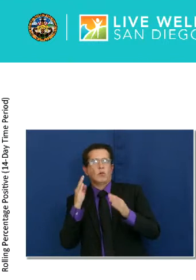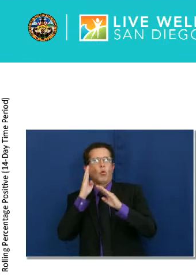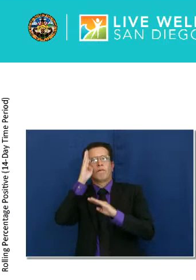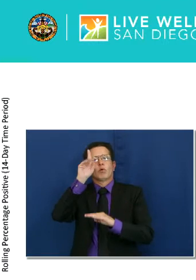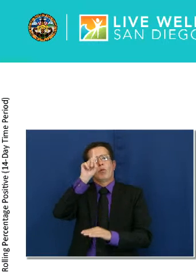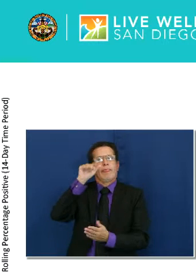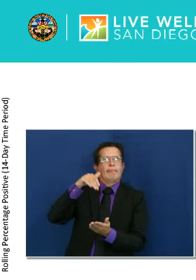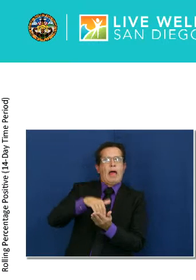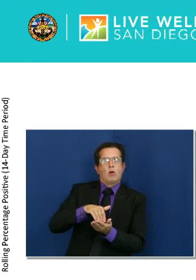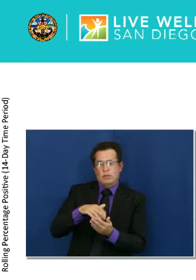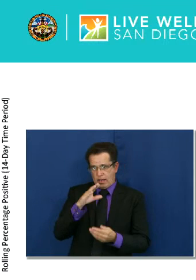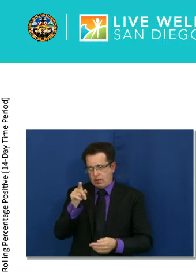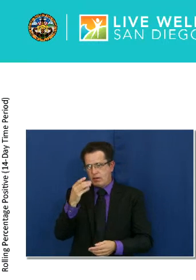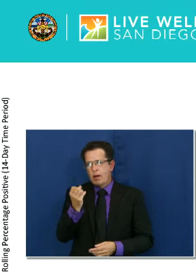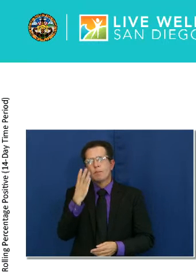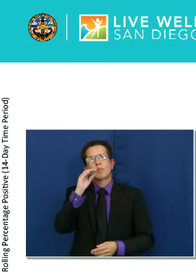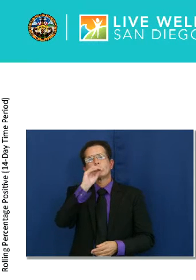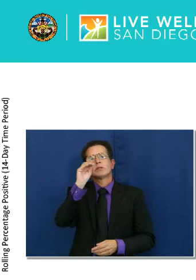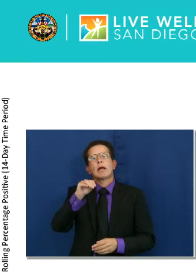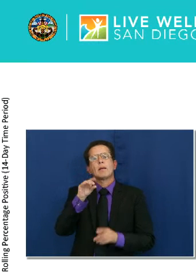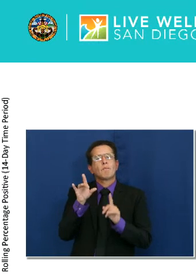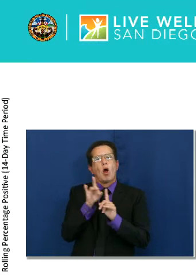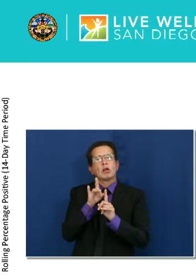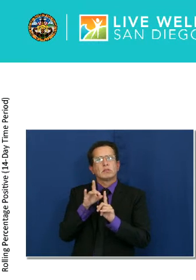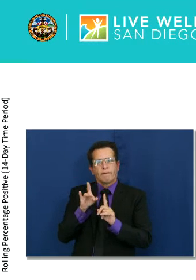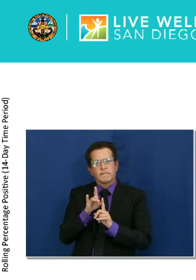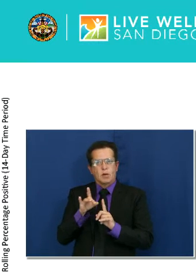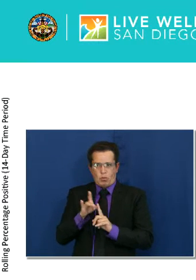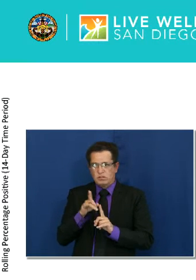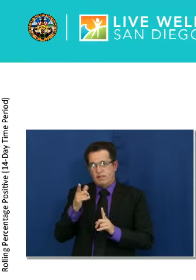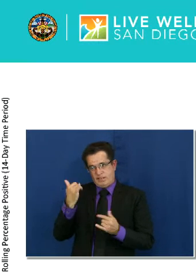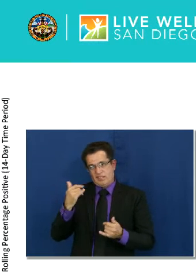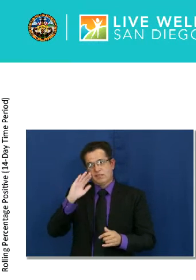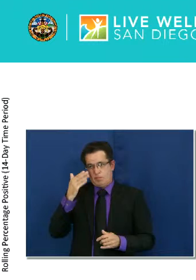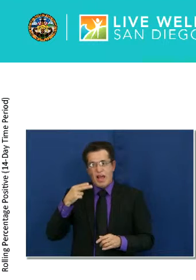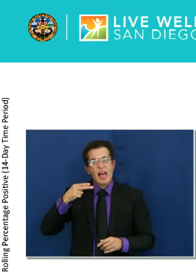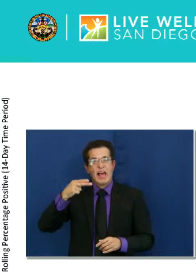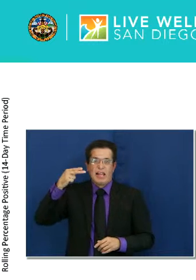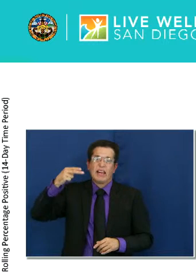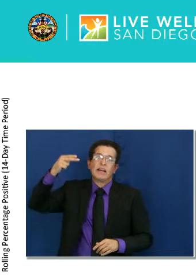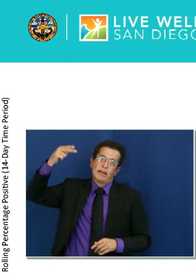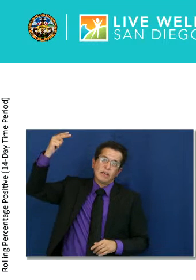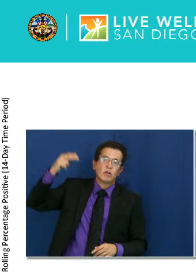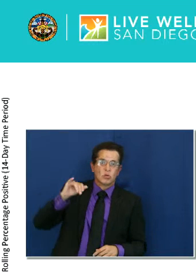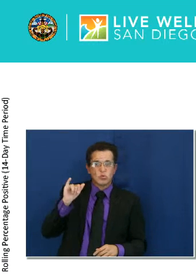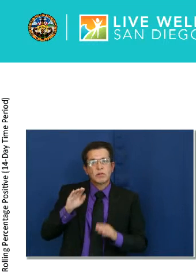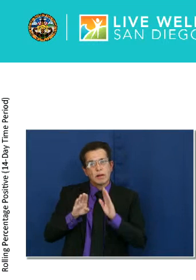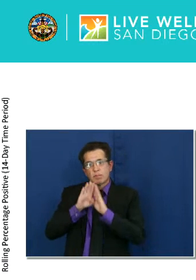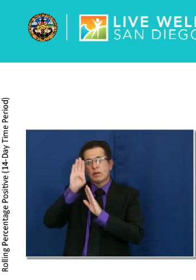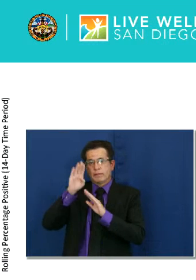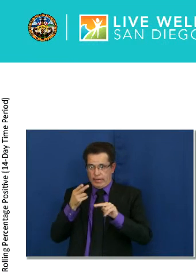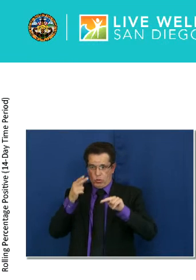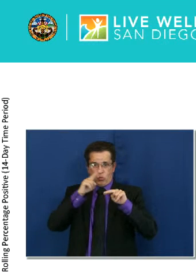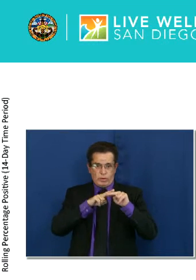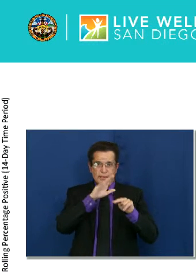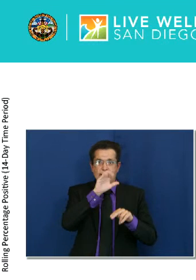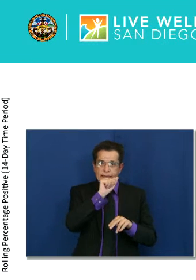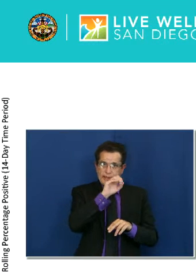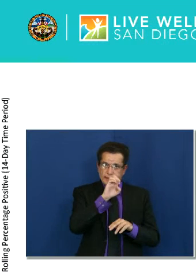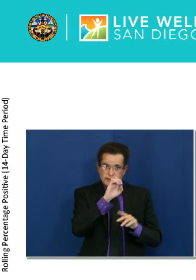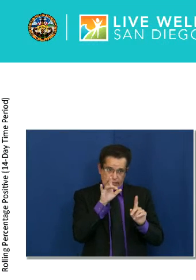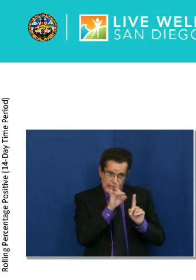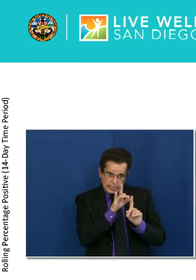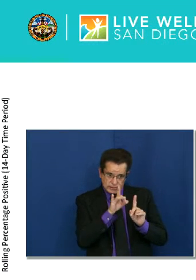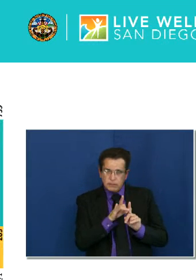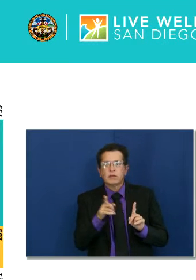percentage of positive, which is tracked up considerably in the preceding weeks. Of course, the increase in cases will inevitably lead to an increase